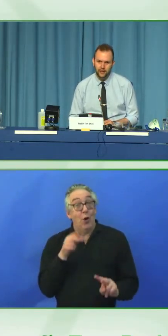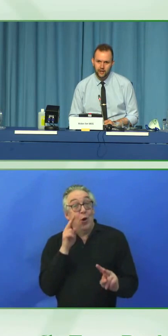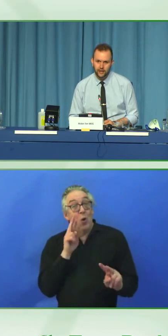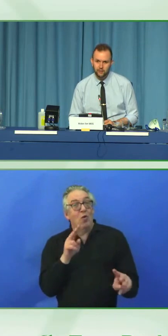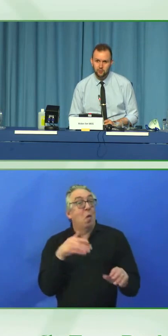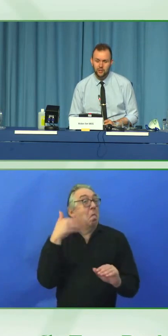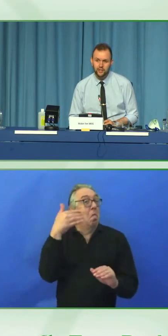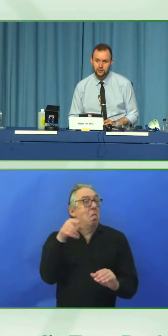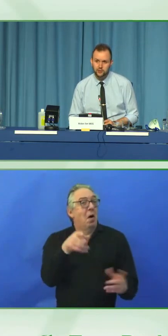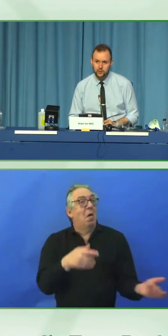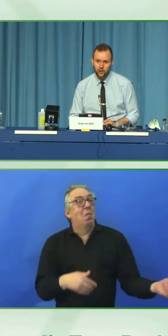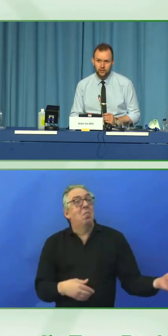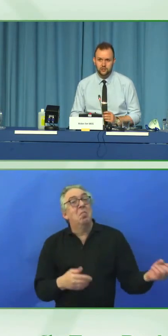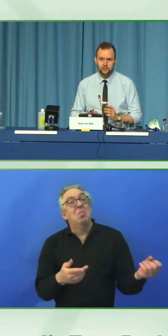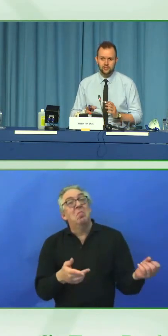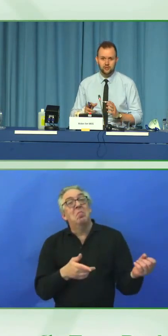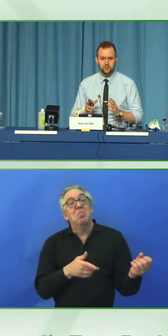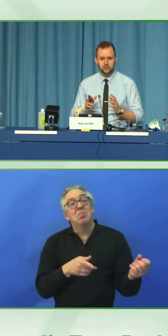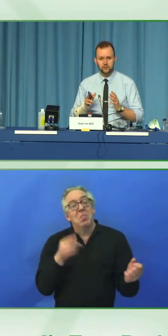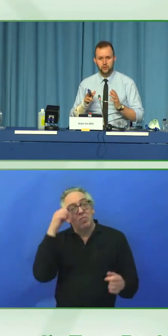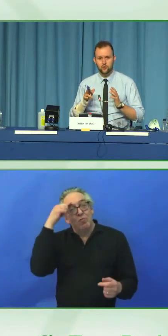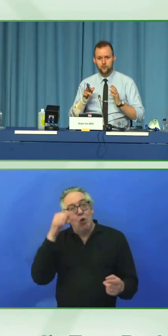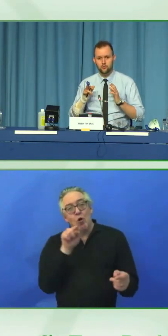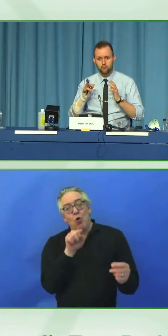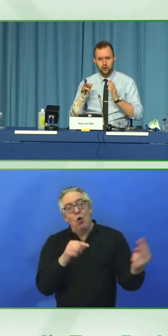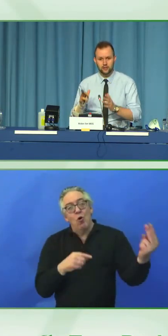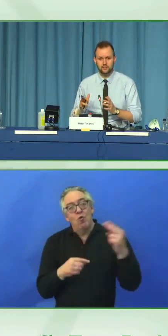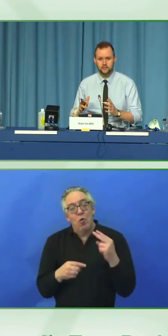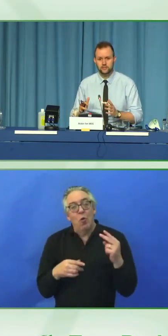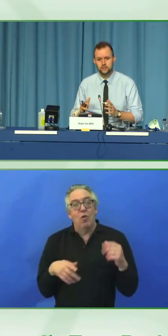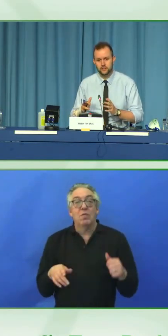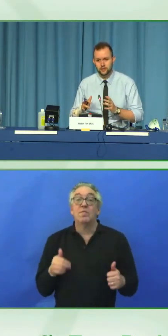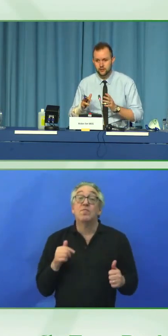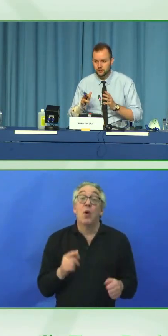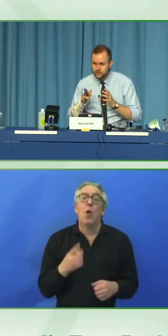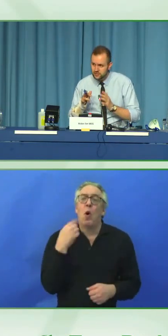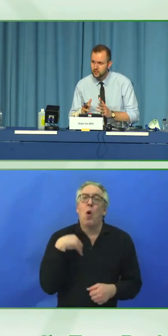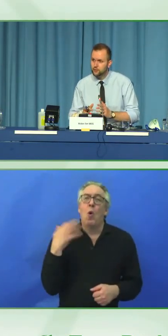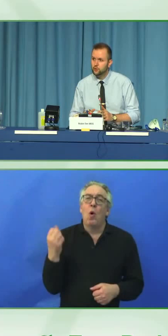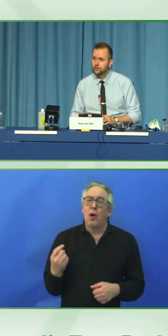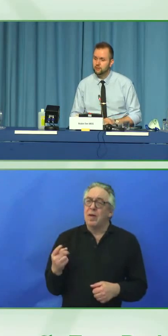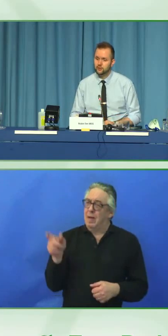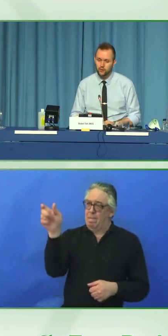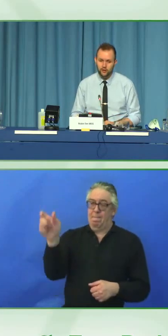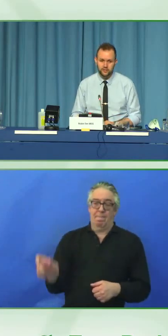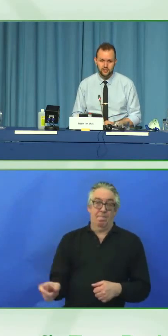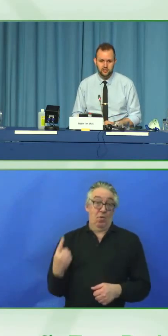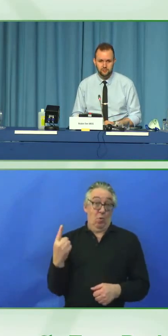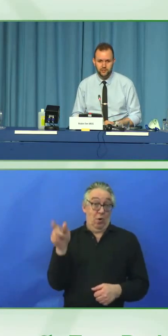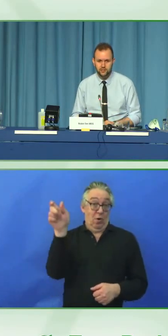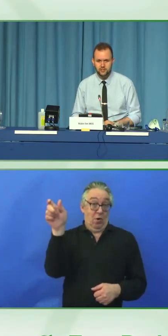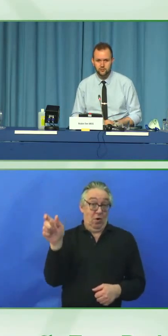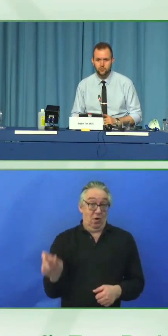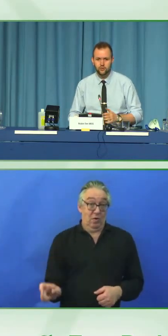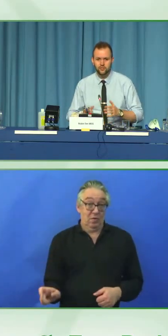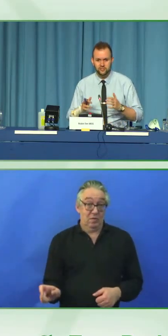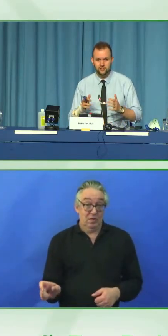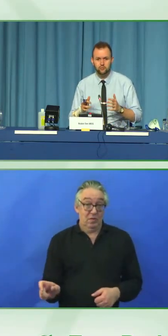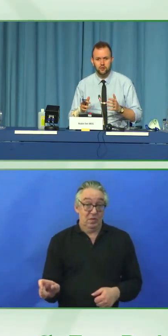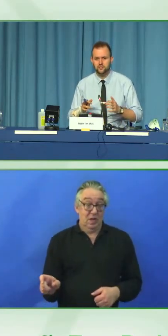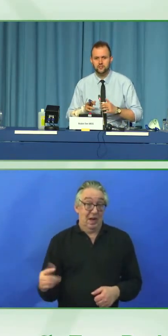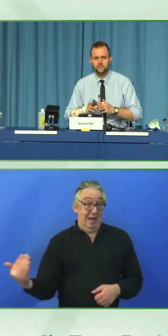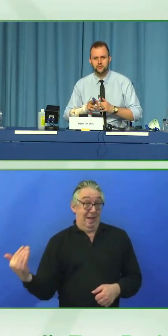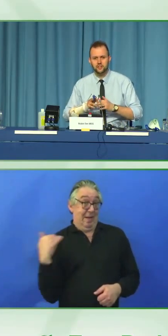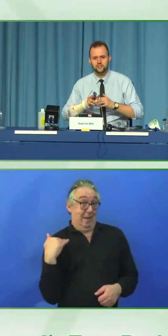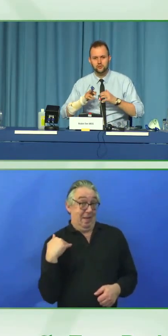Q&A. We would like to acknowledge someone who brought the city of Curitiba to our attention, because the